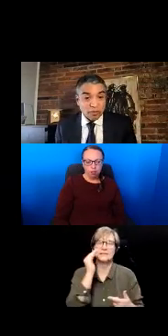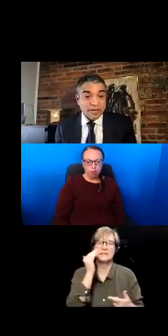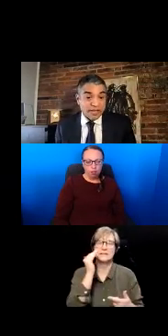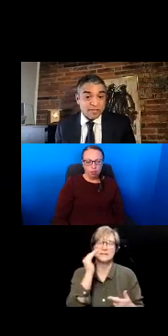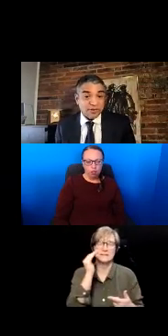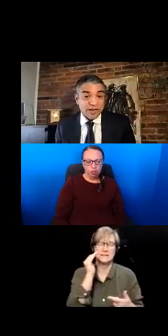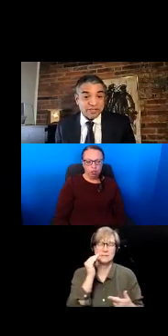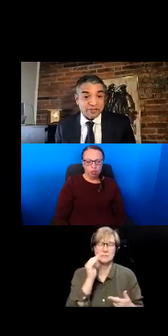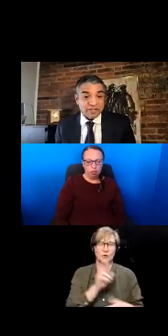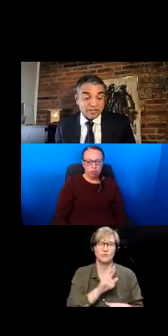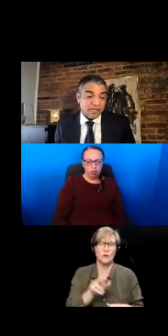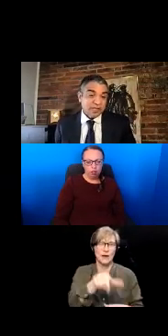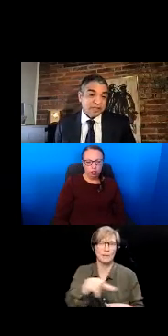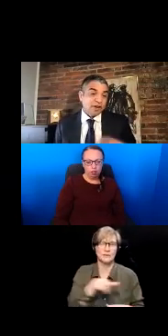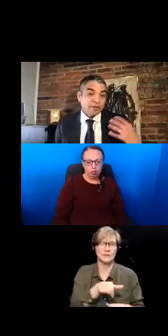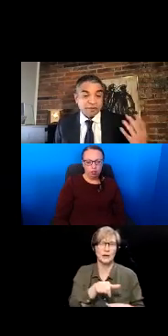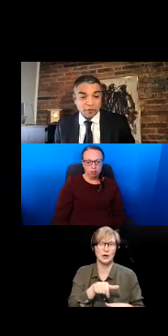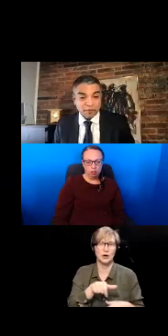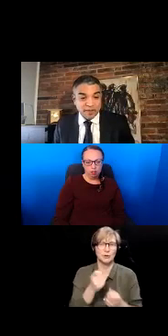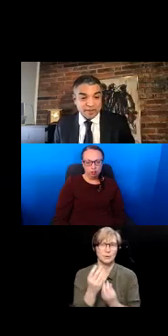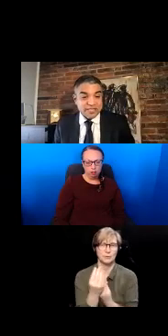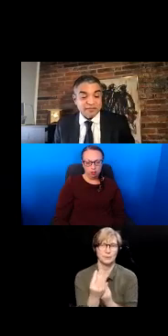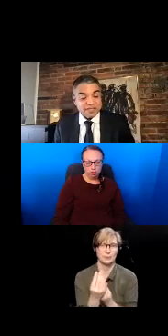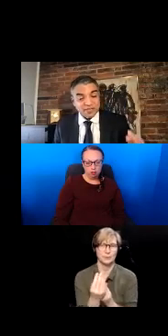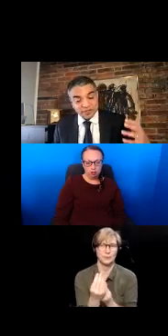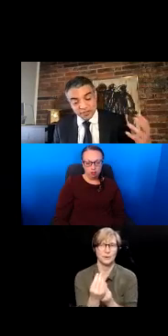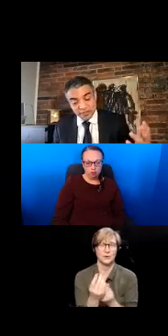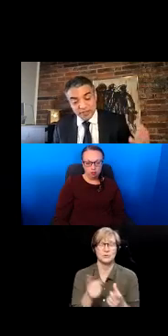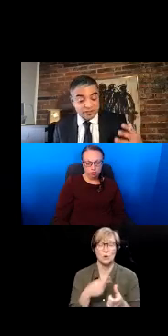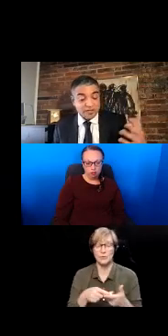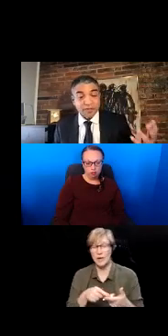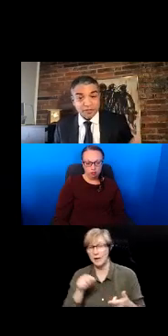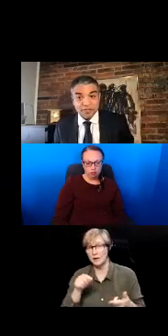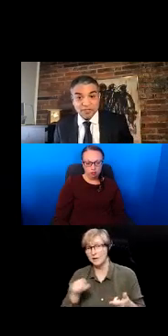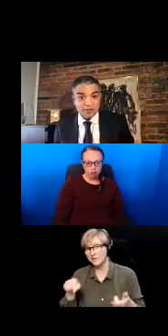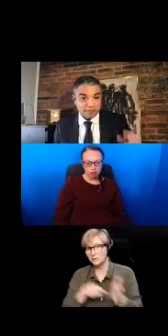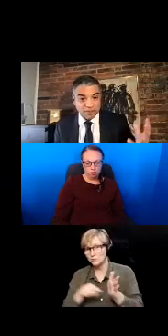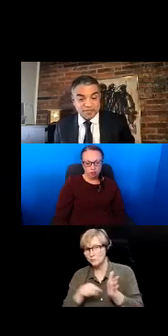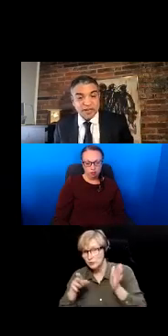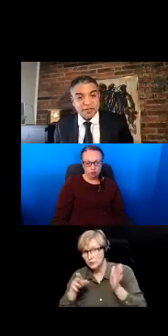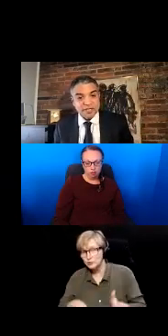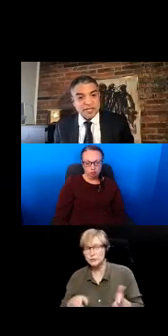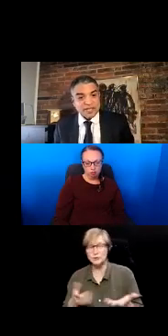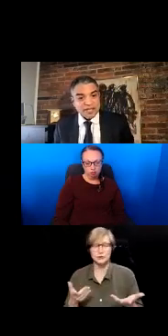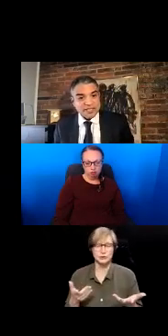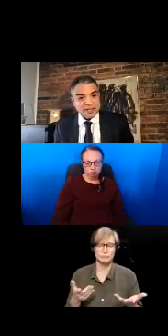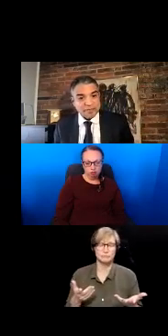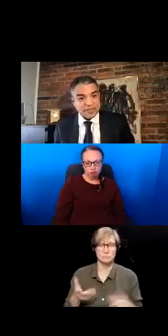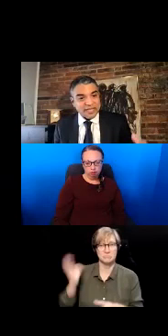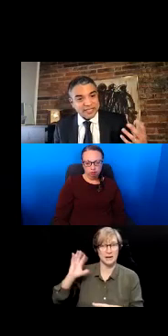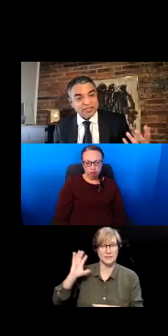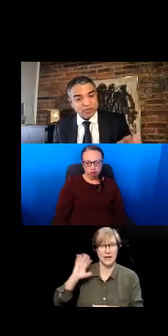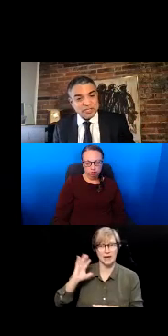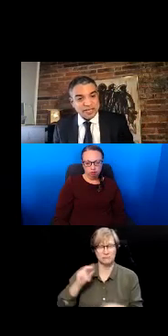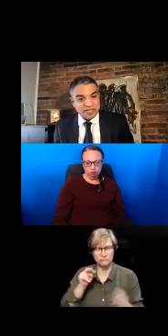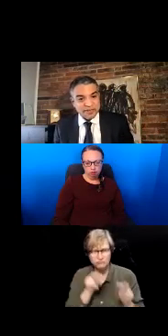in right hemisphere activity. And so the argument put forth by these investigators and several others around this time was that